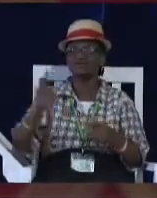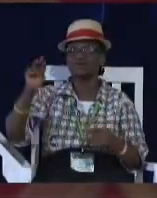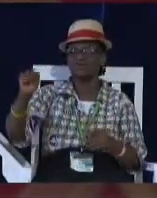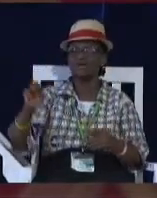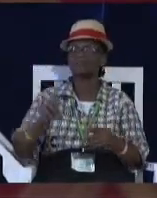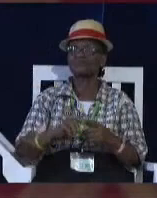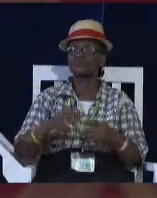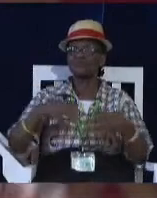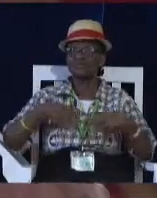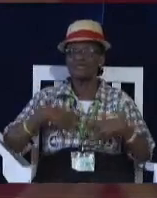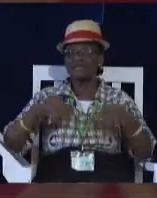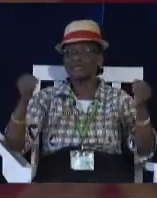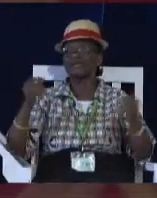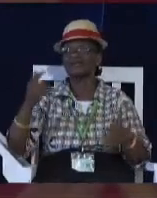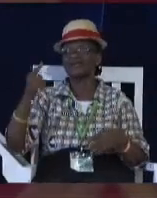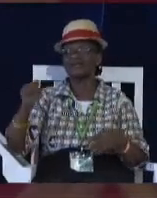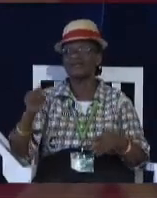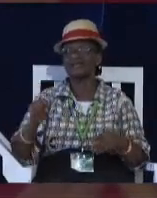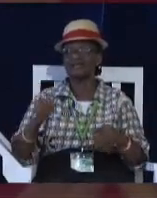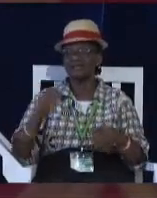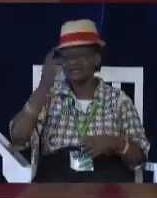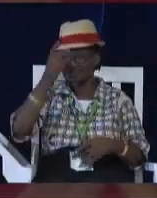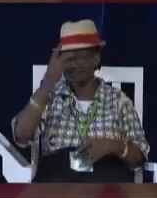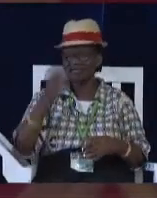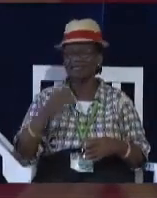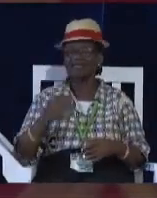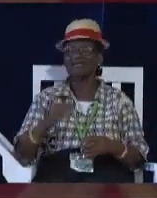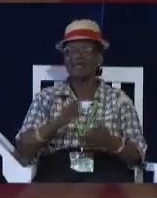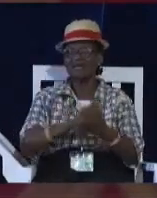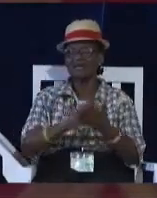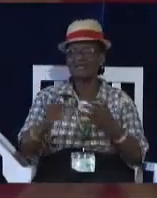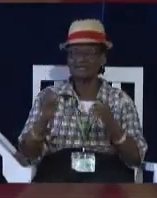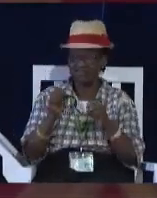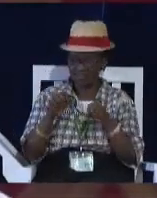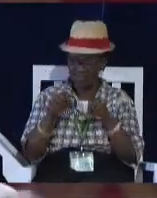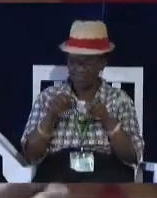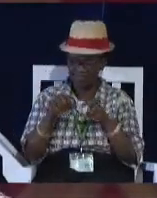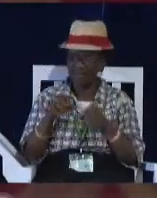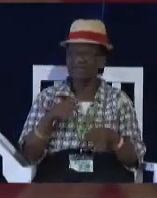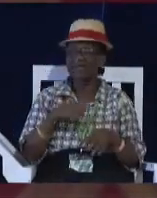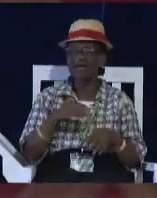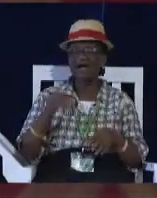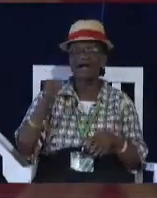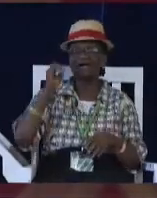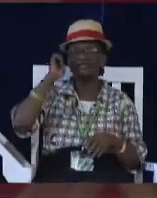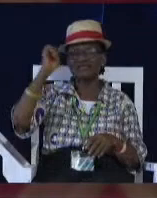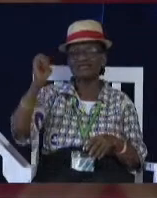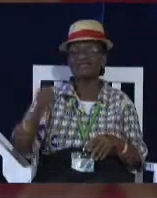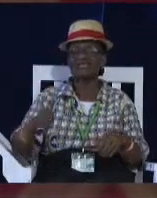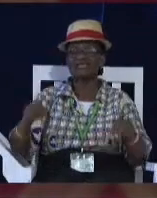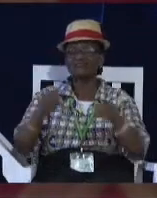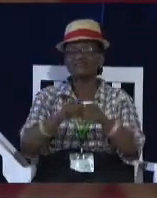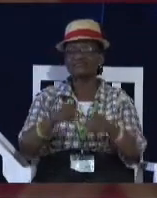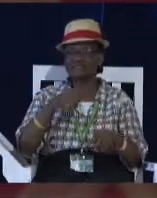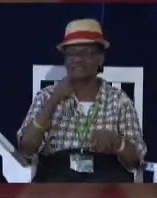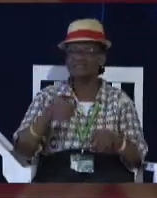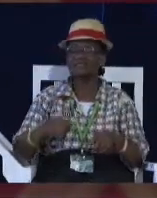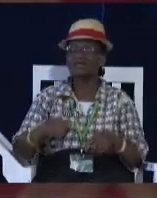Heal the sick, cleanse lepers. He even asked them to go ahead and raise the dead.